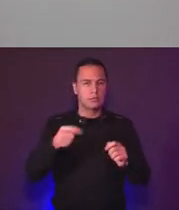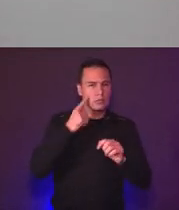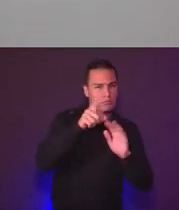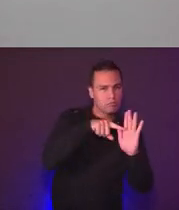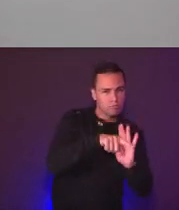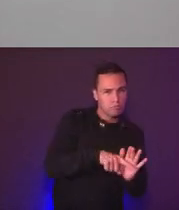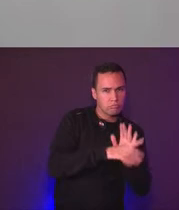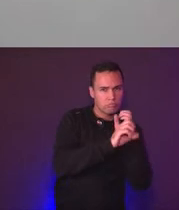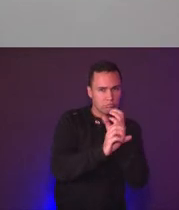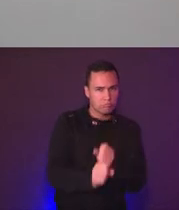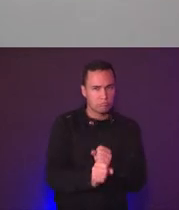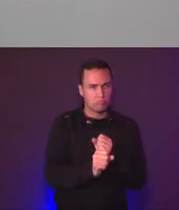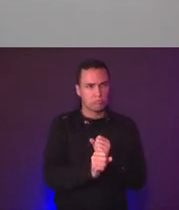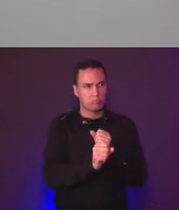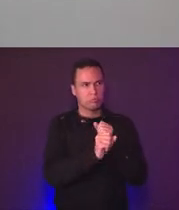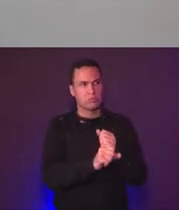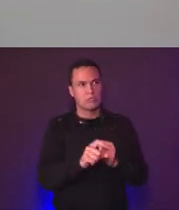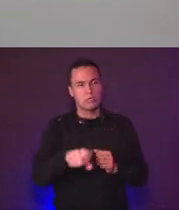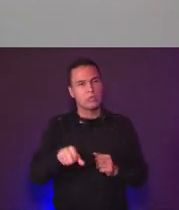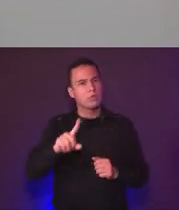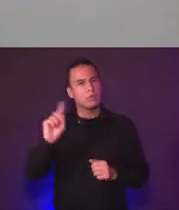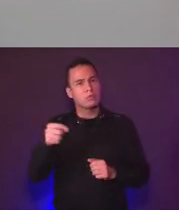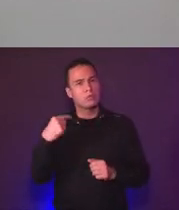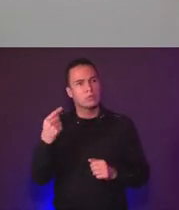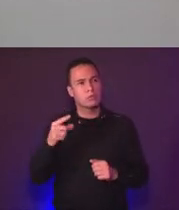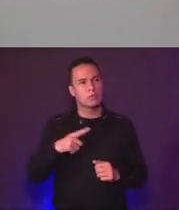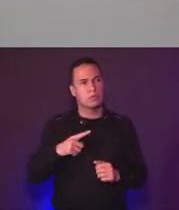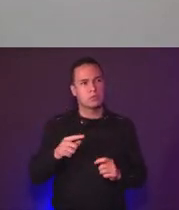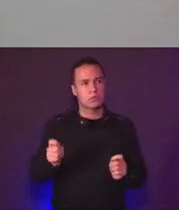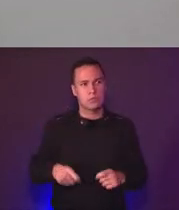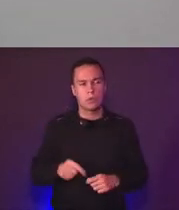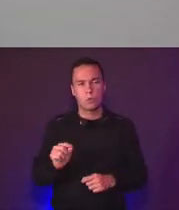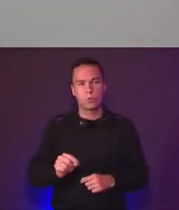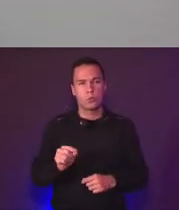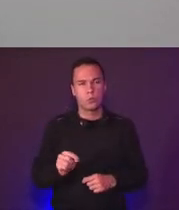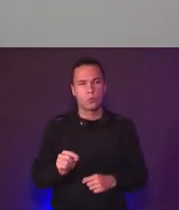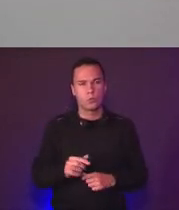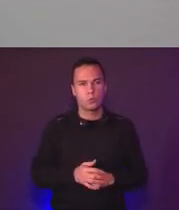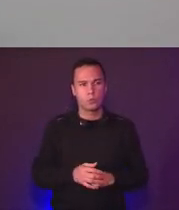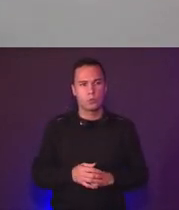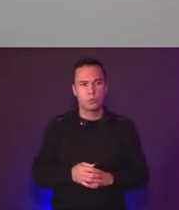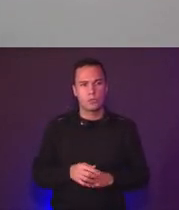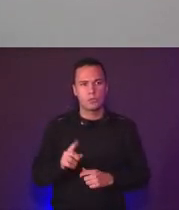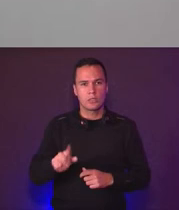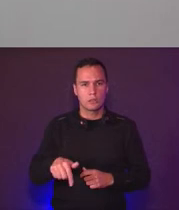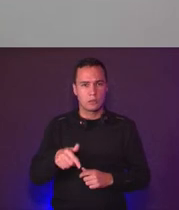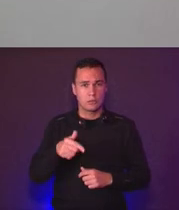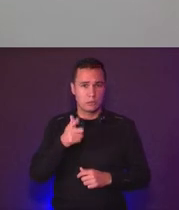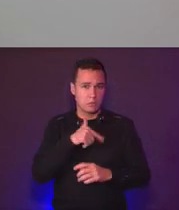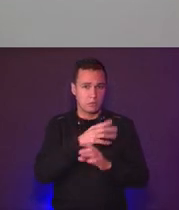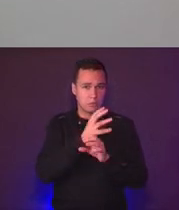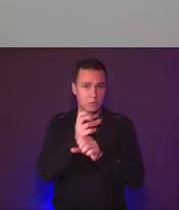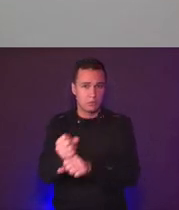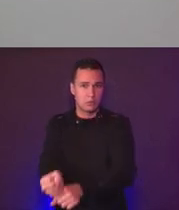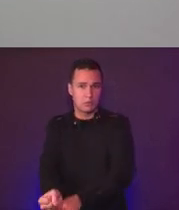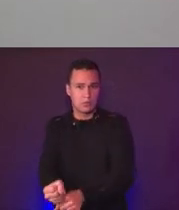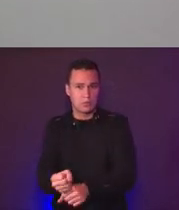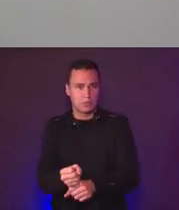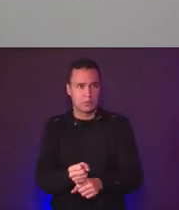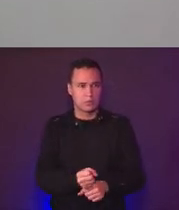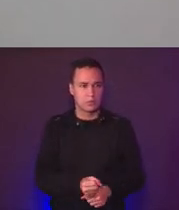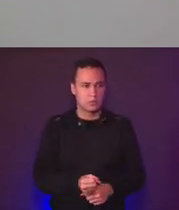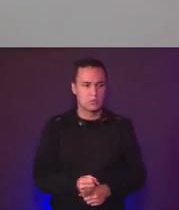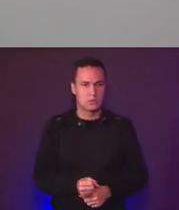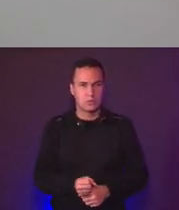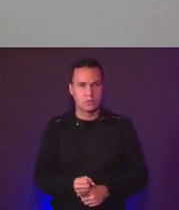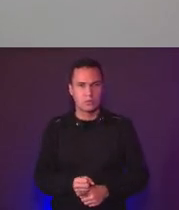those punch cards. And he was as excited as I was to read the results and help me understand